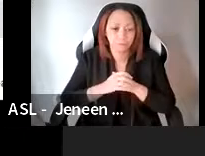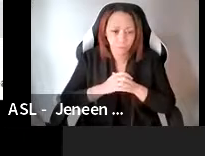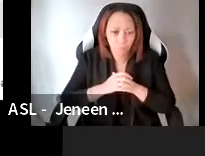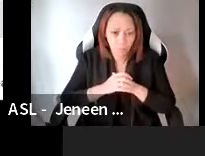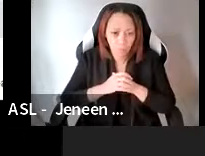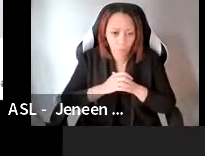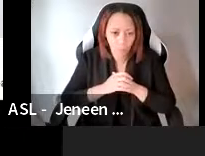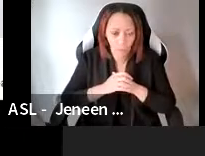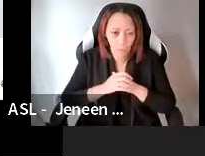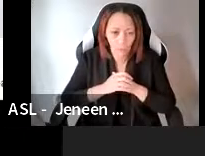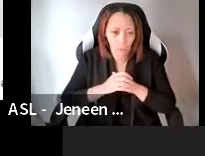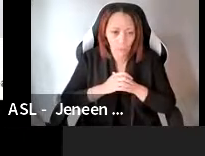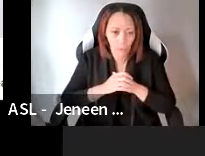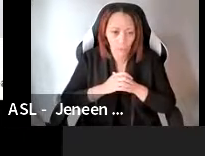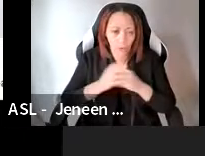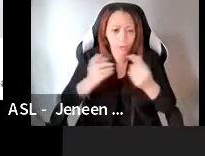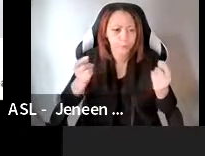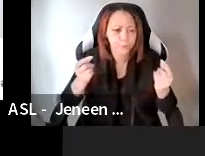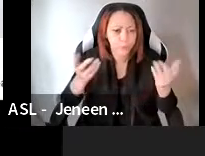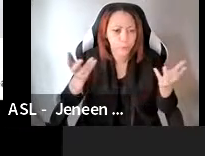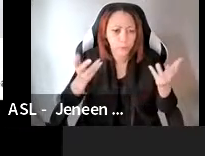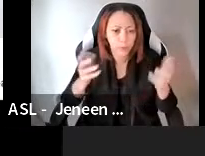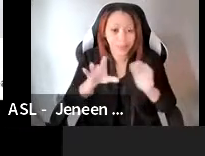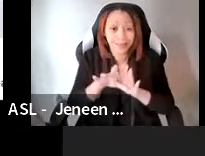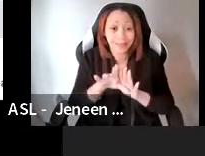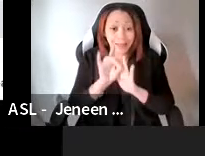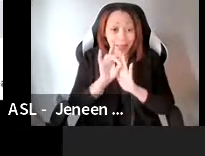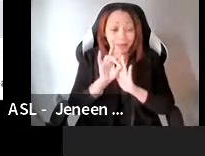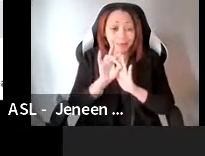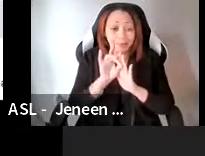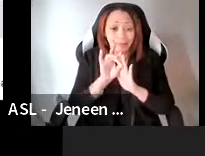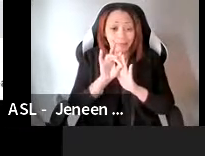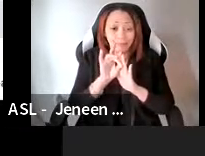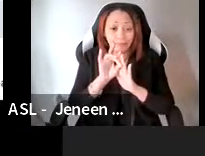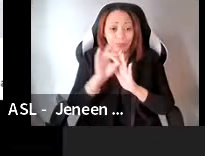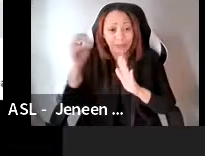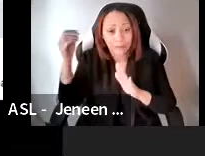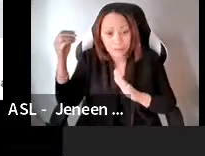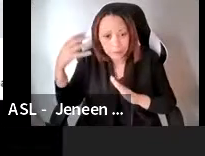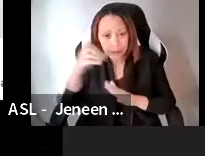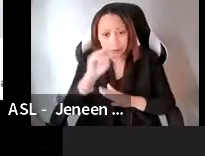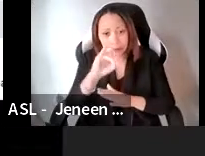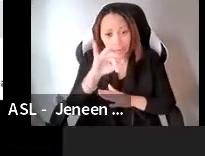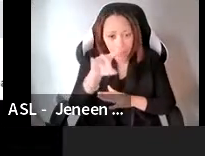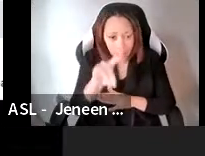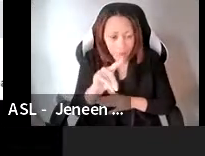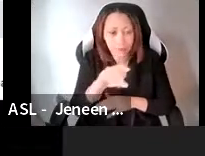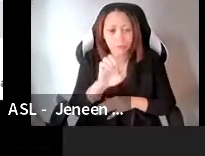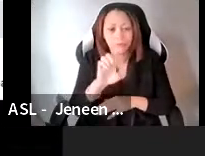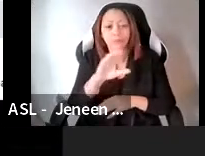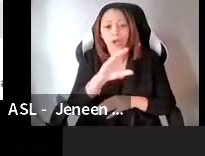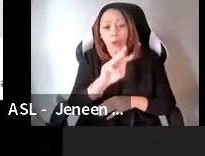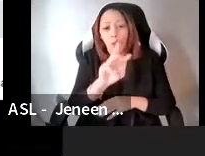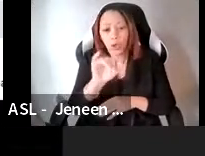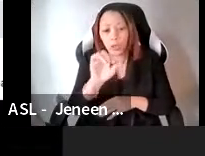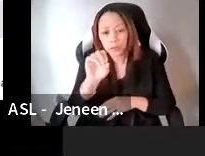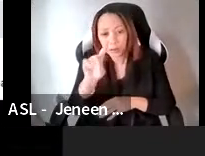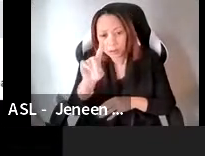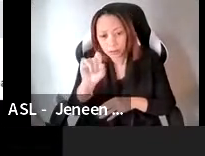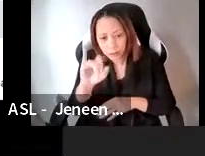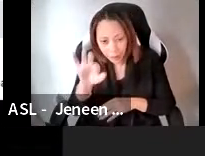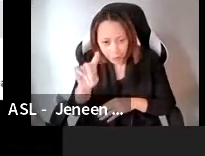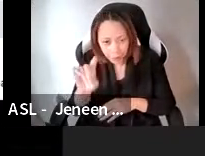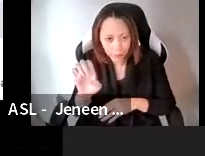what you can do there is actually select the Sunnyside and Woodside neighborhood, which is right now the